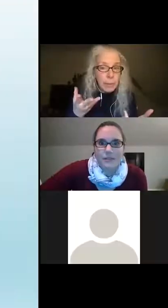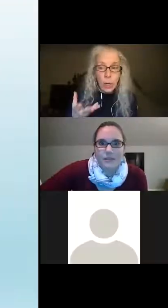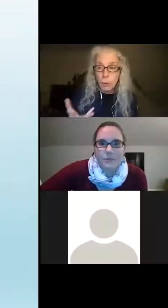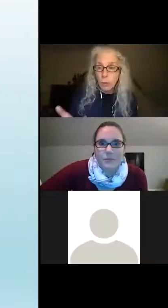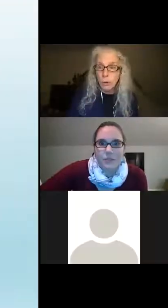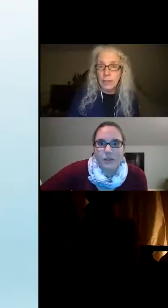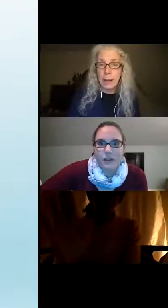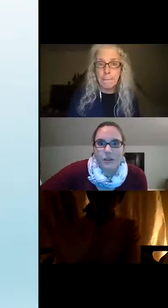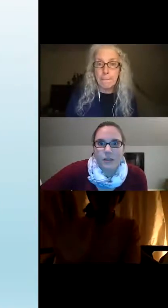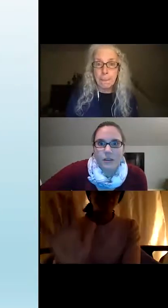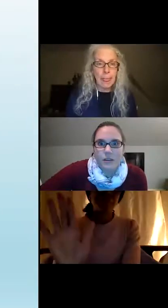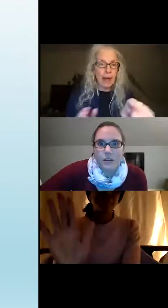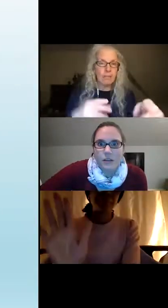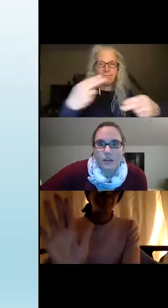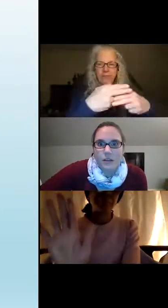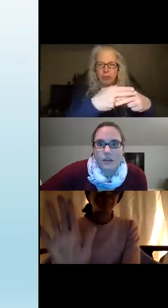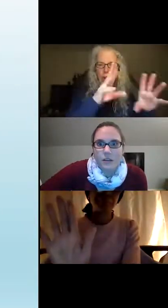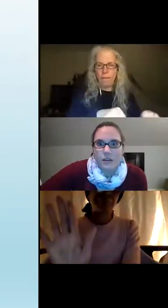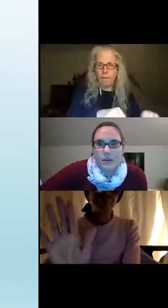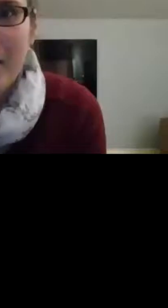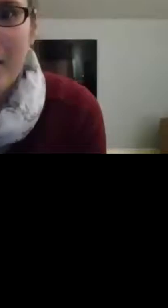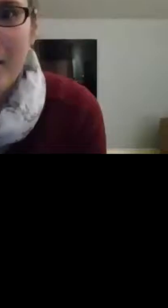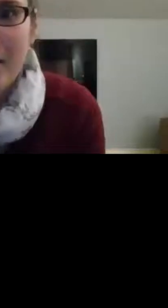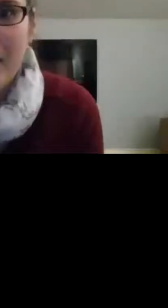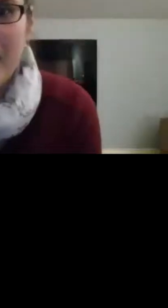Let me stop sharing.